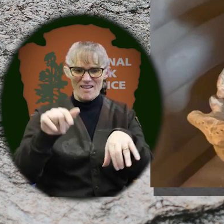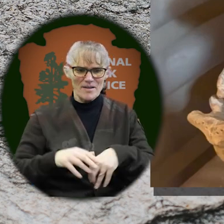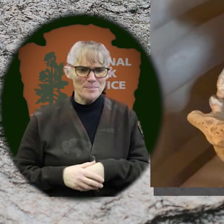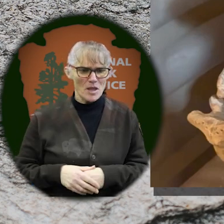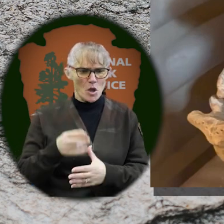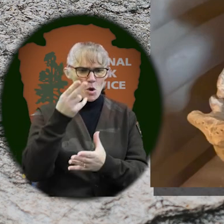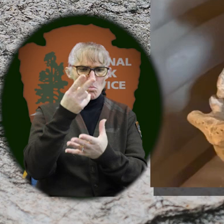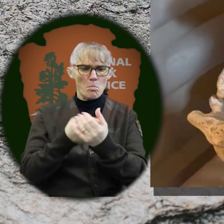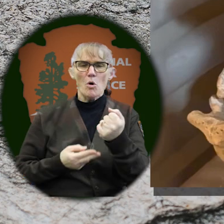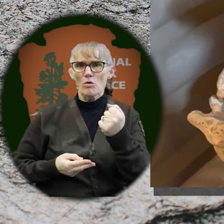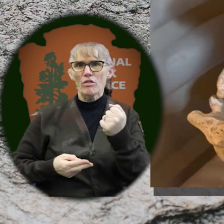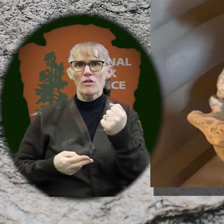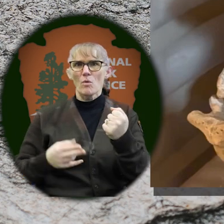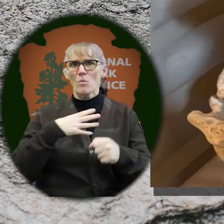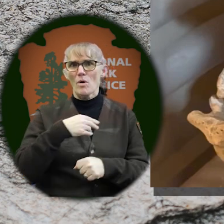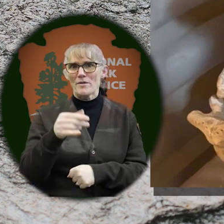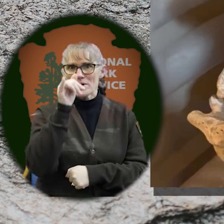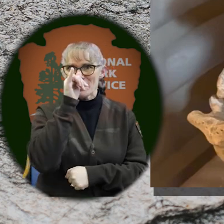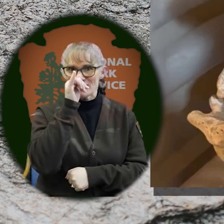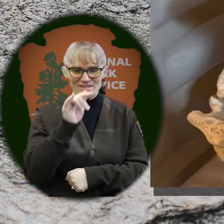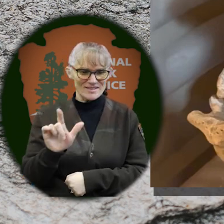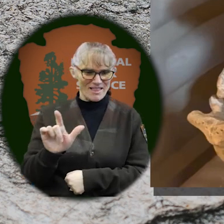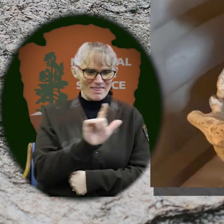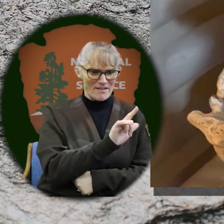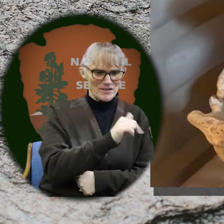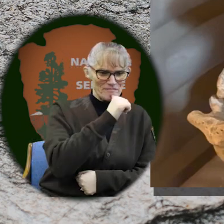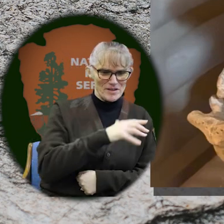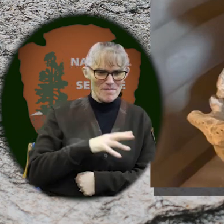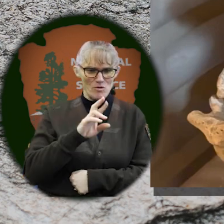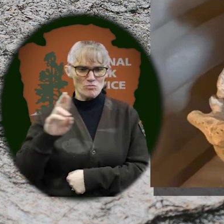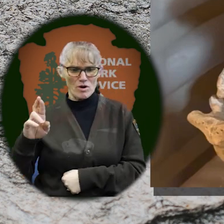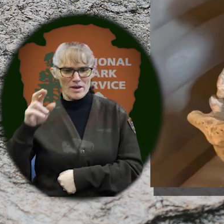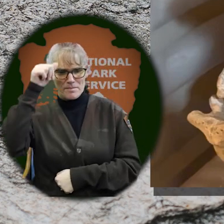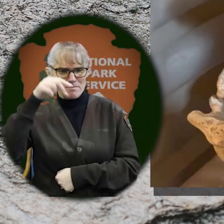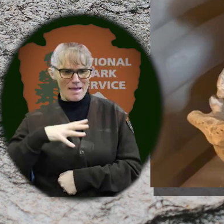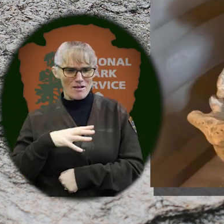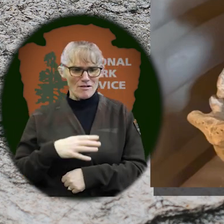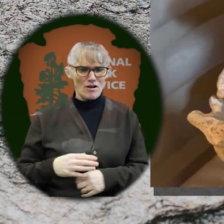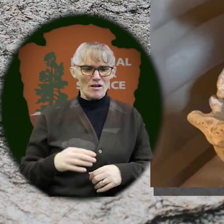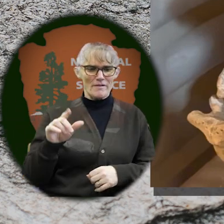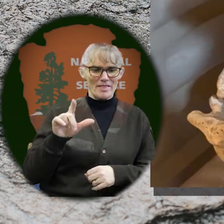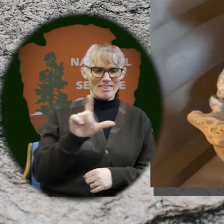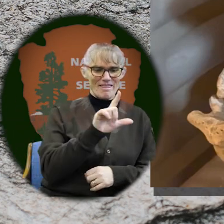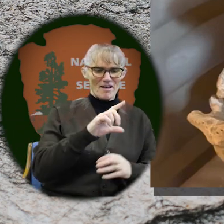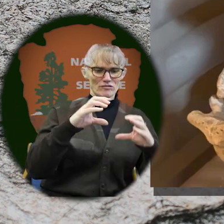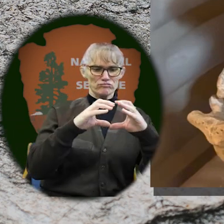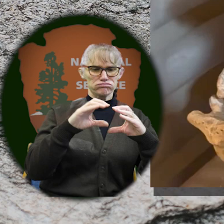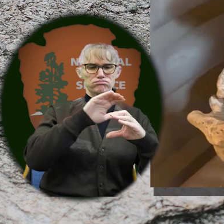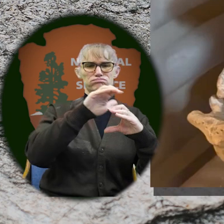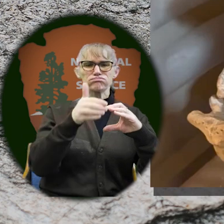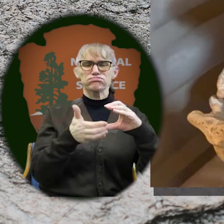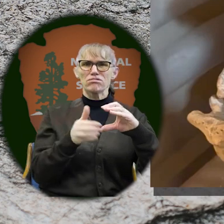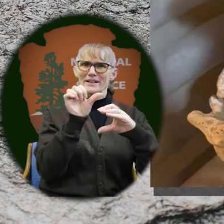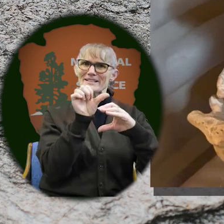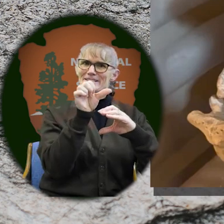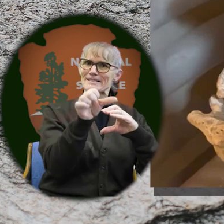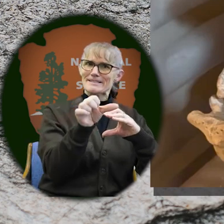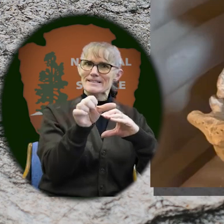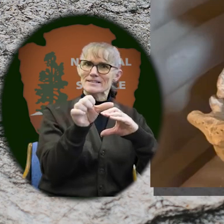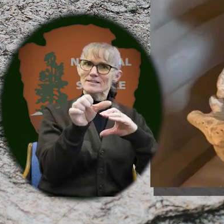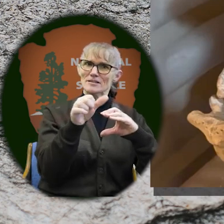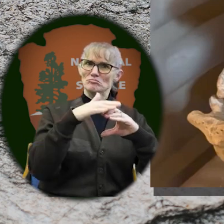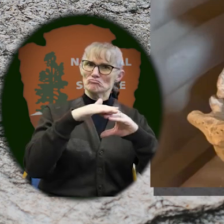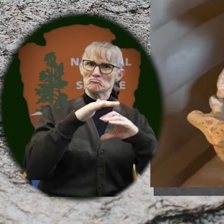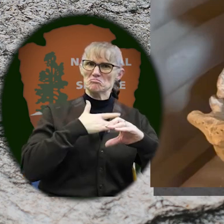left being female, the right being male. You can see that the female has a relatively consistent texture amongst the whole skull, including on the